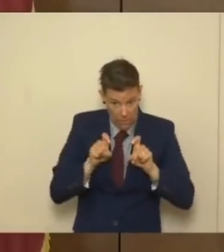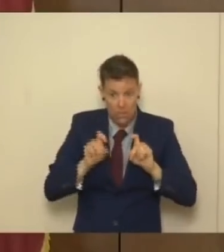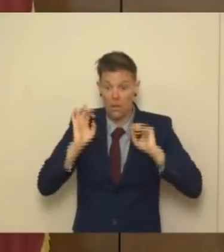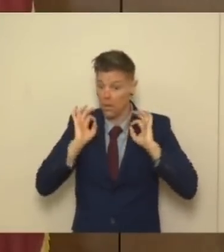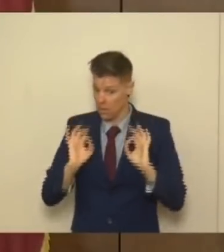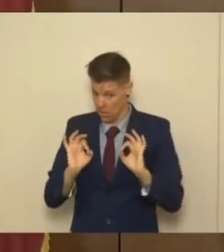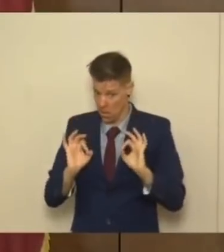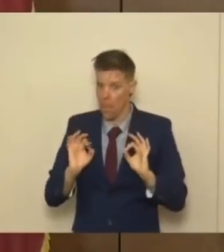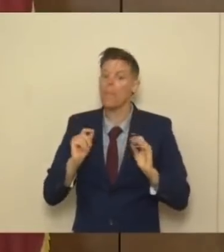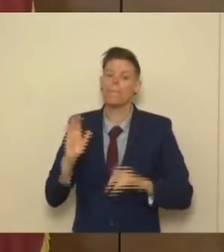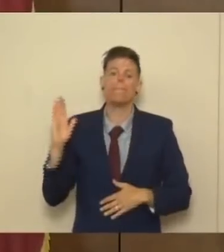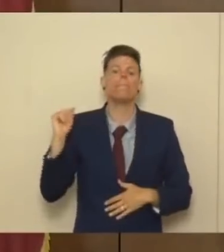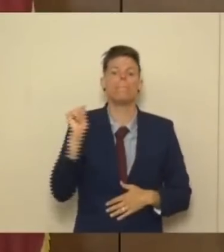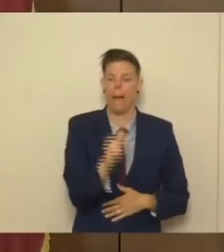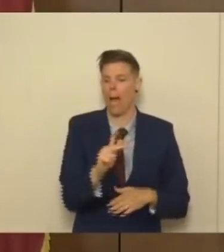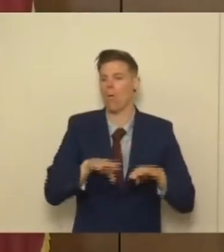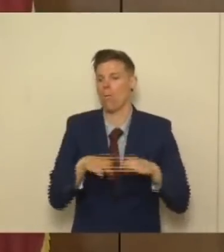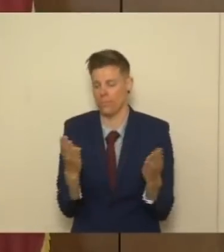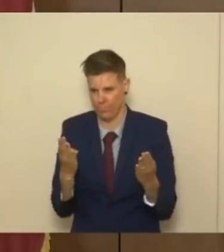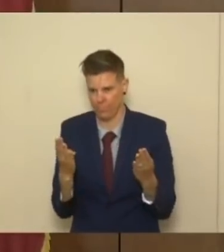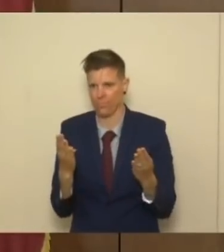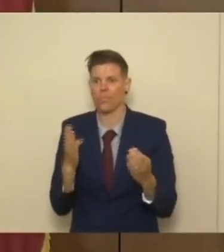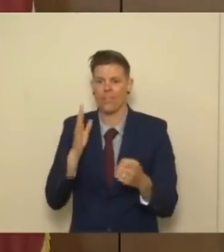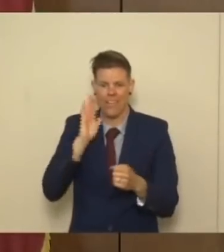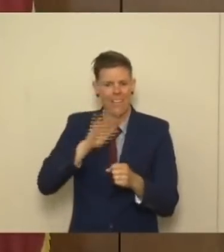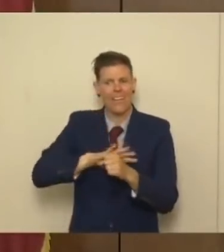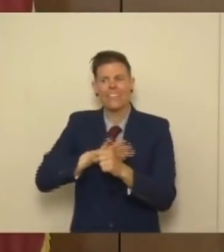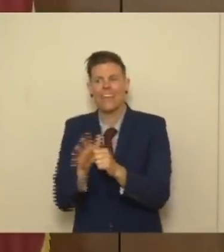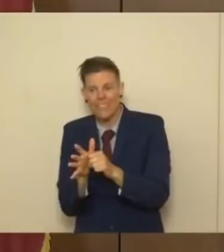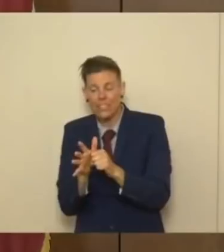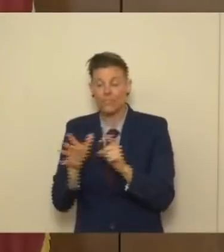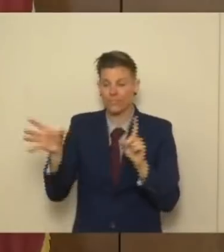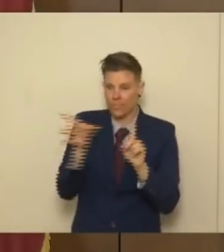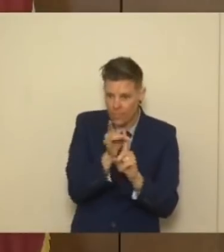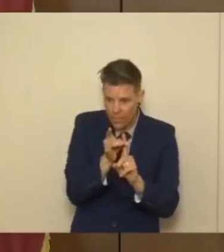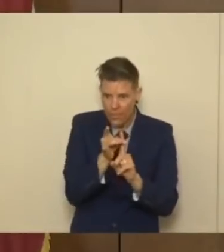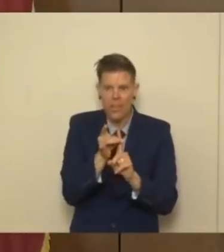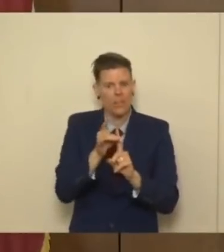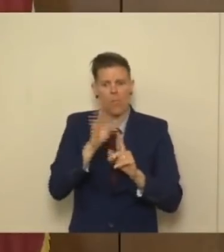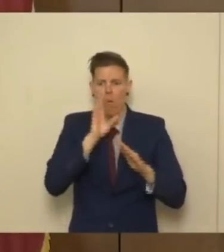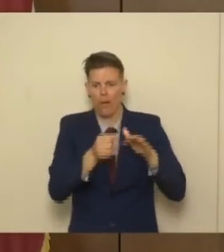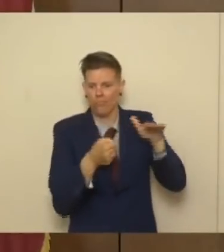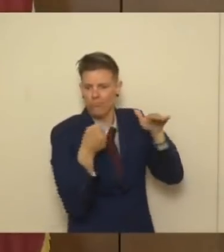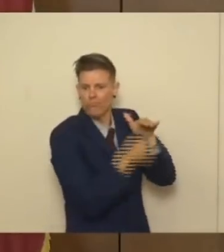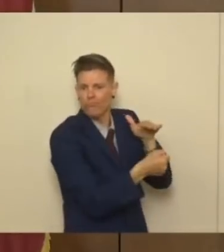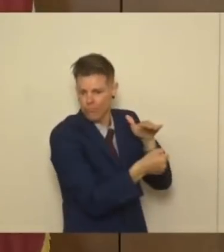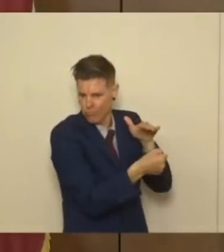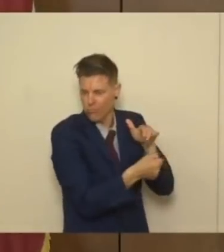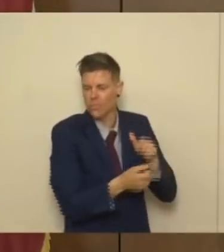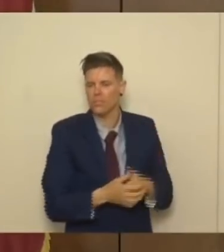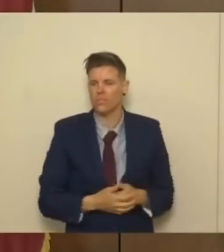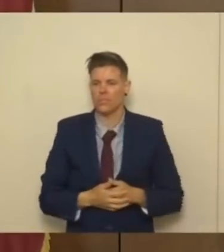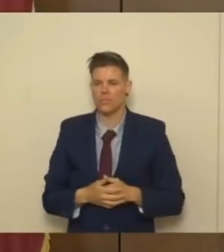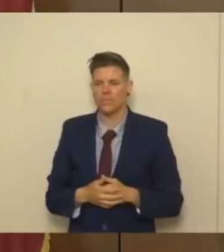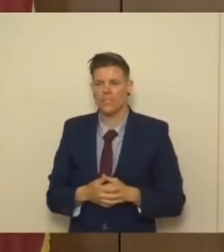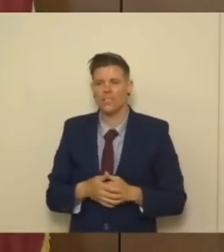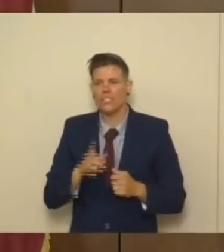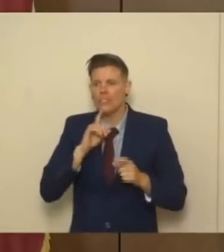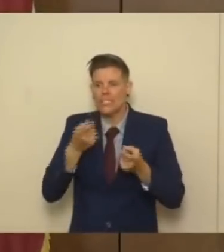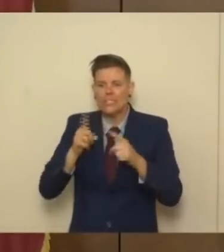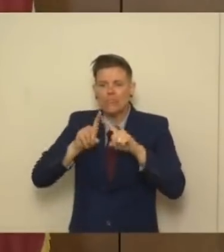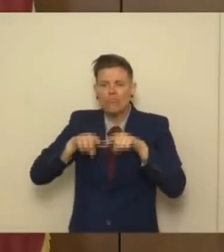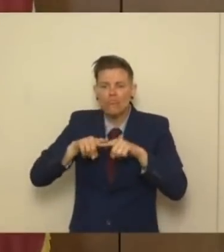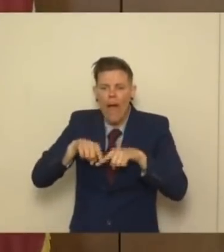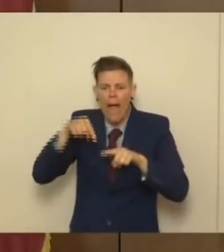we have, but what we allow the school to be open. And so it just really depends on what that outbreak looks like. We have a rapid